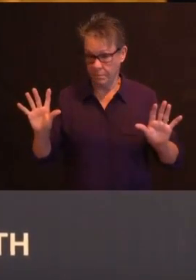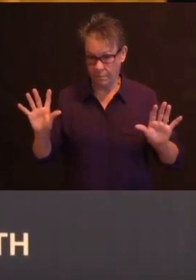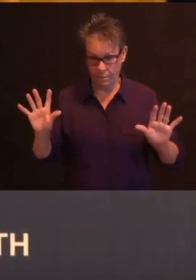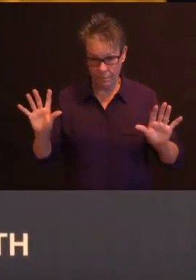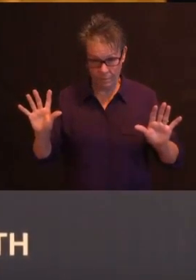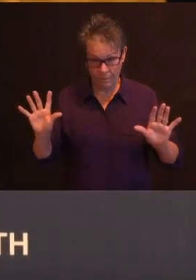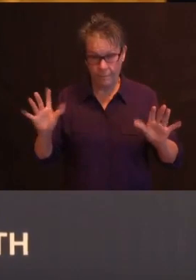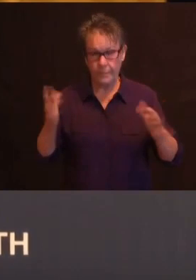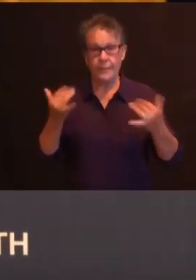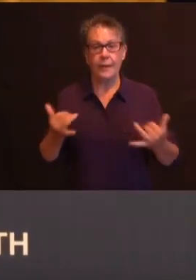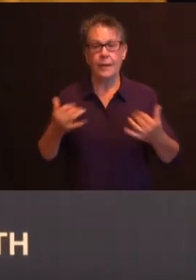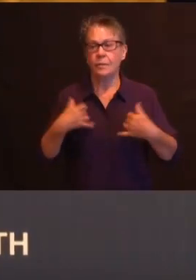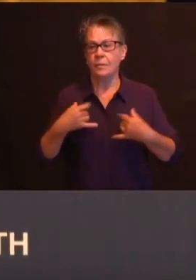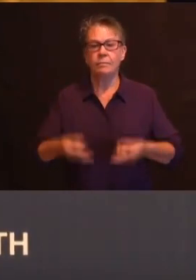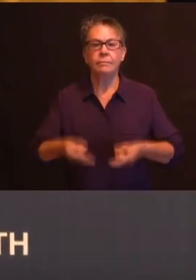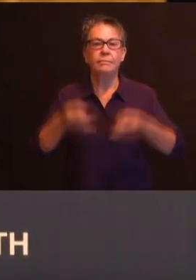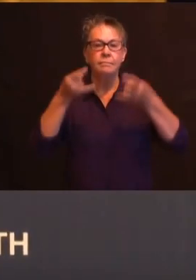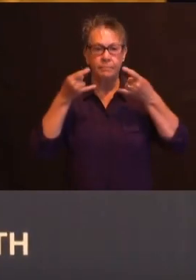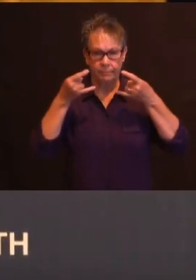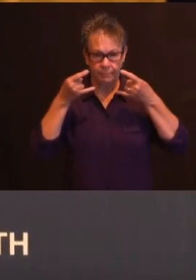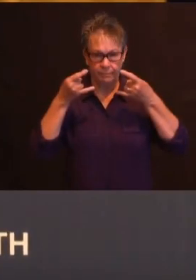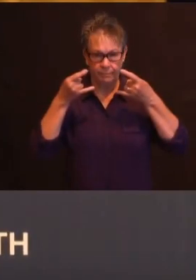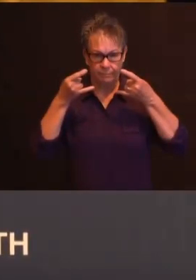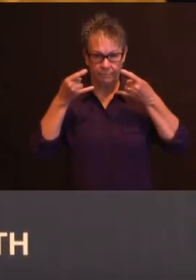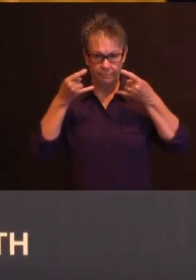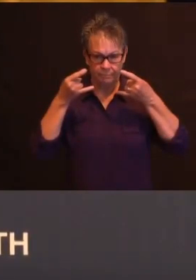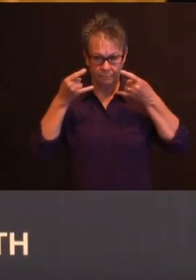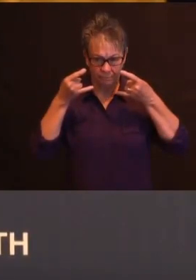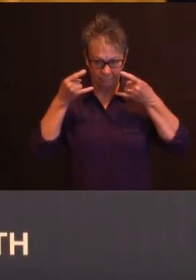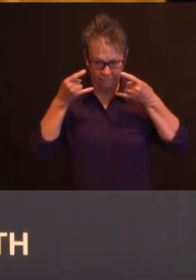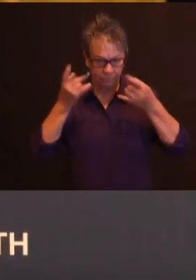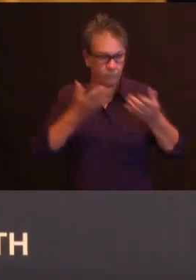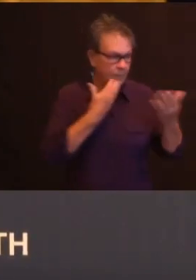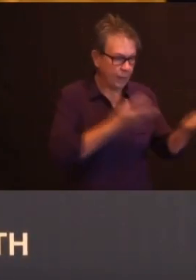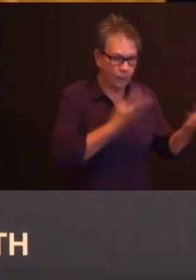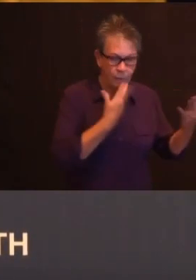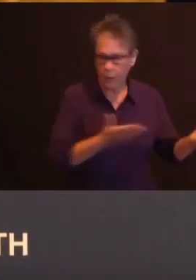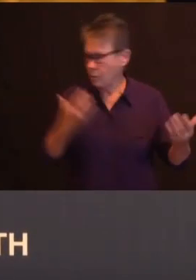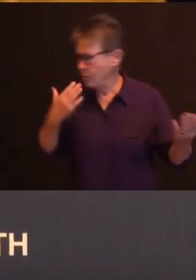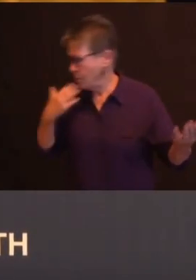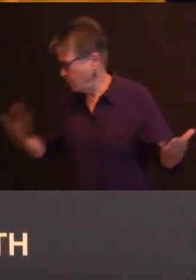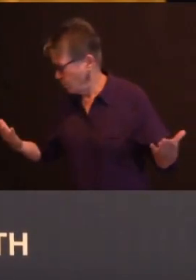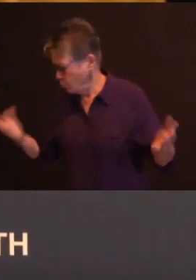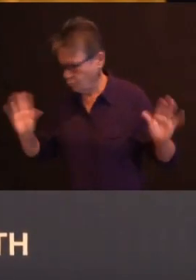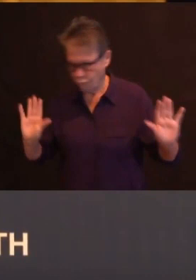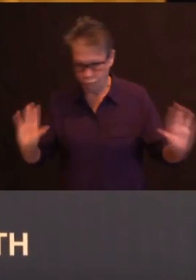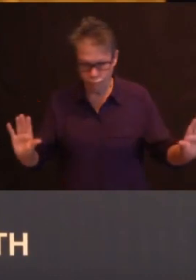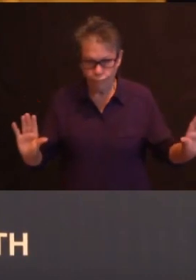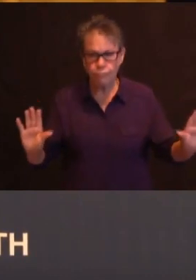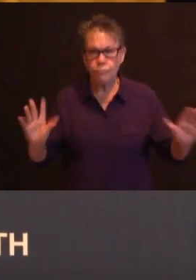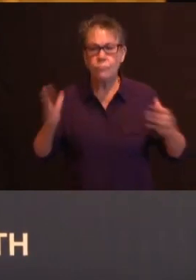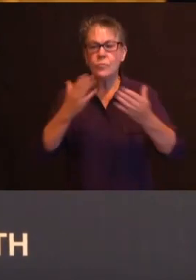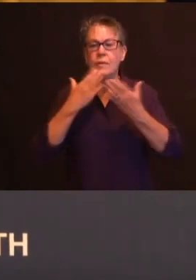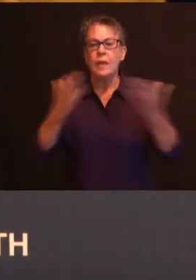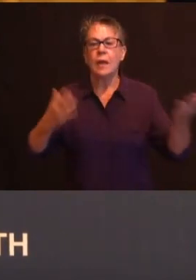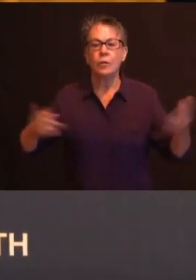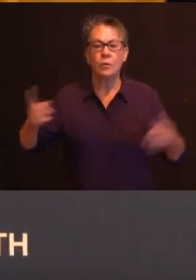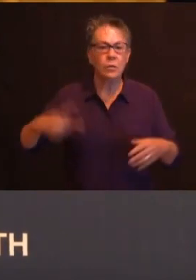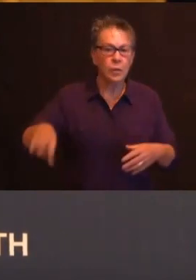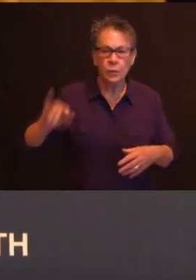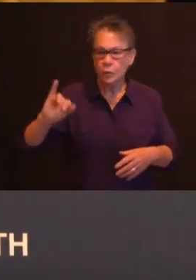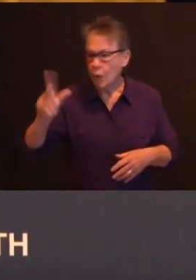for everything. Pat, likewise, with you in prayer. Jared, Matt, Mahan, and team will be